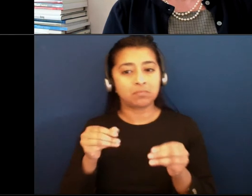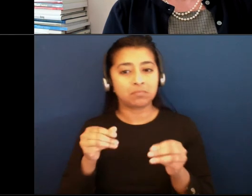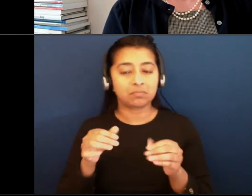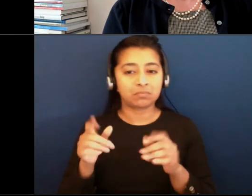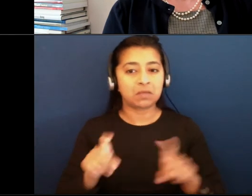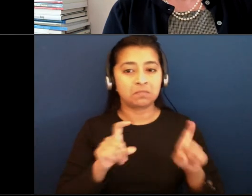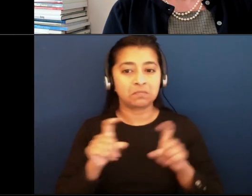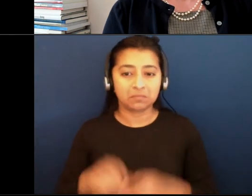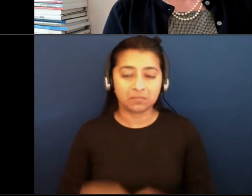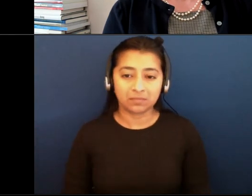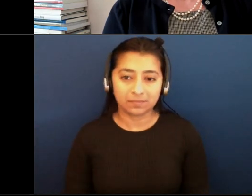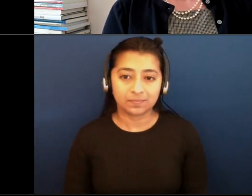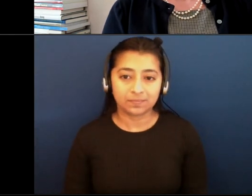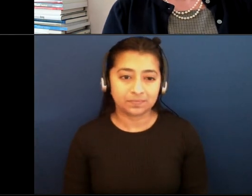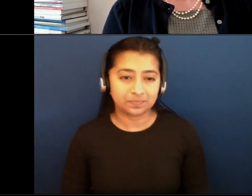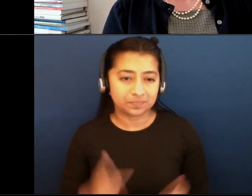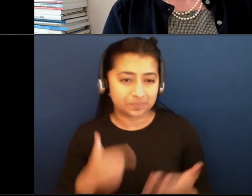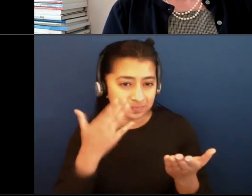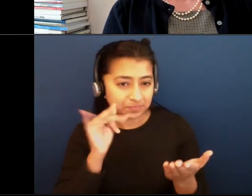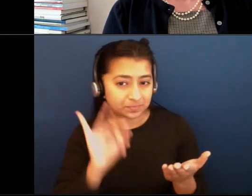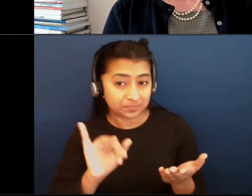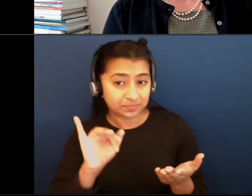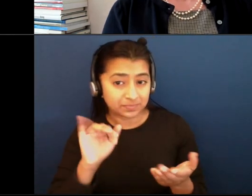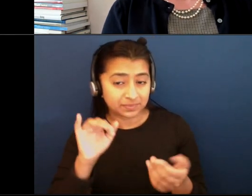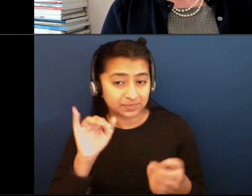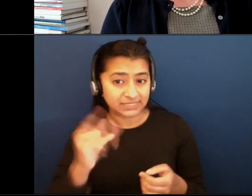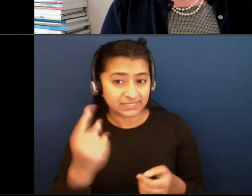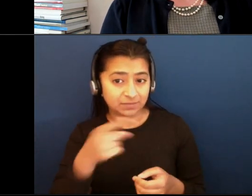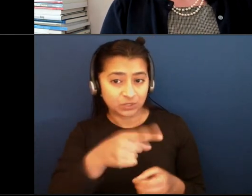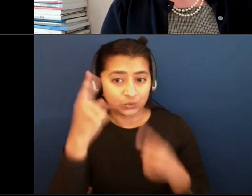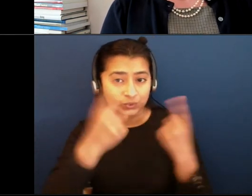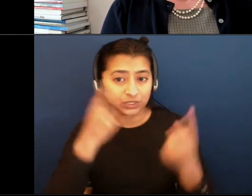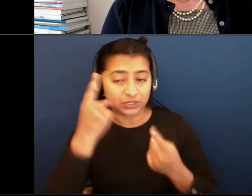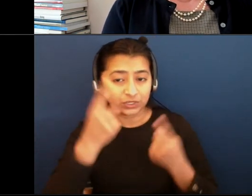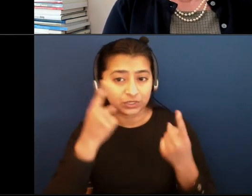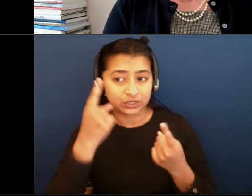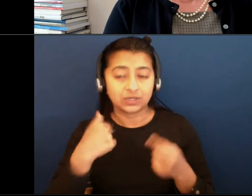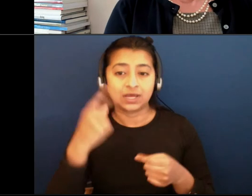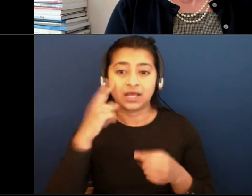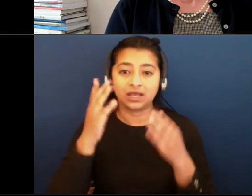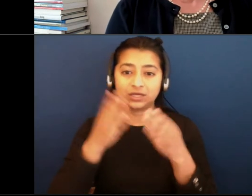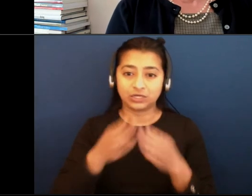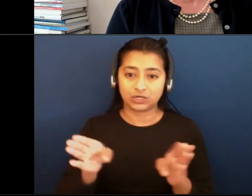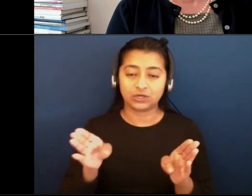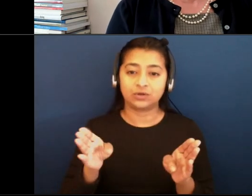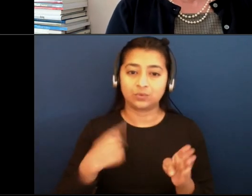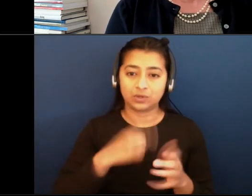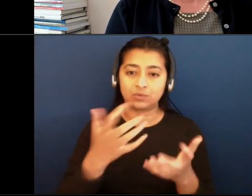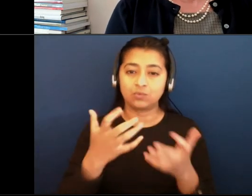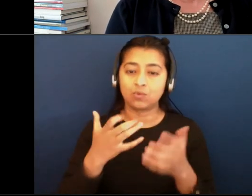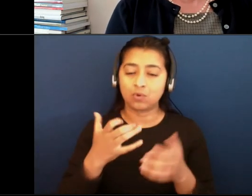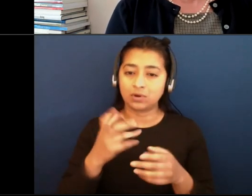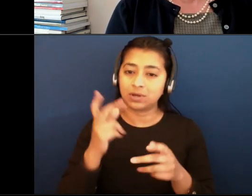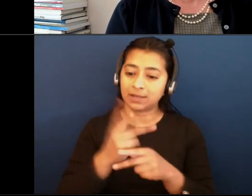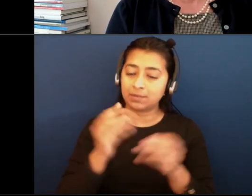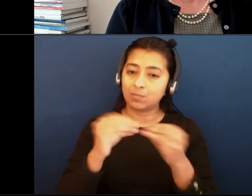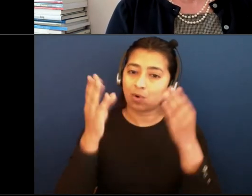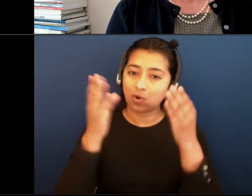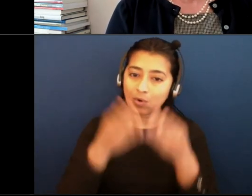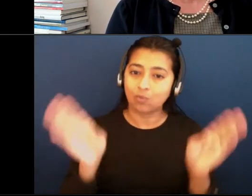So I don't know, Colleen, if that's something that you think about. I think in general, you know, we want to keep it as open as